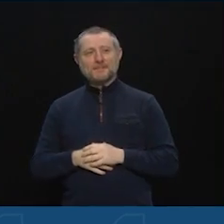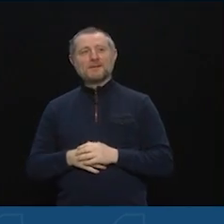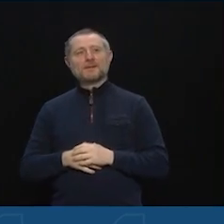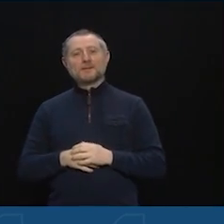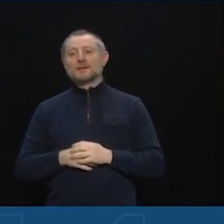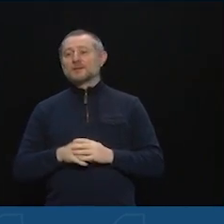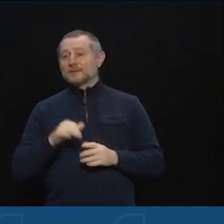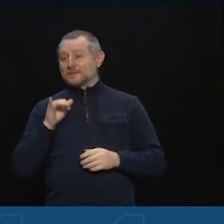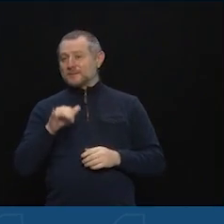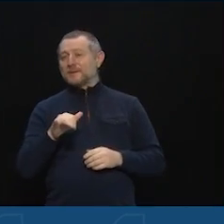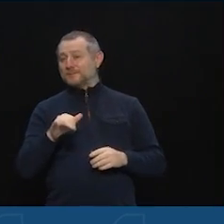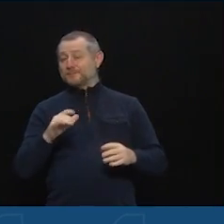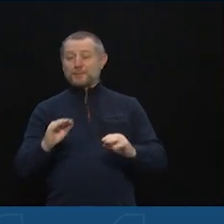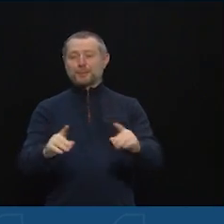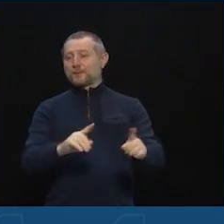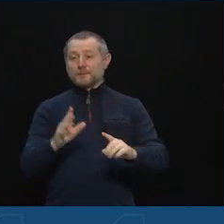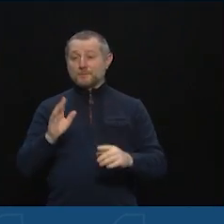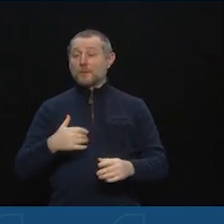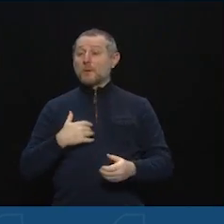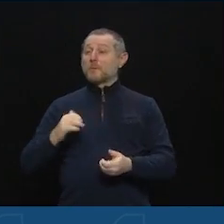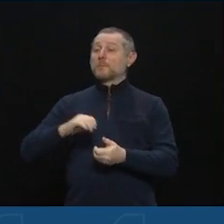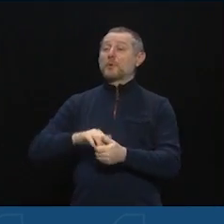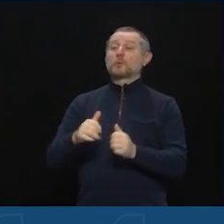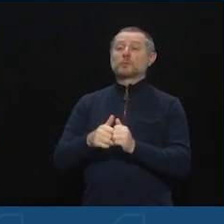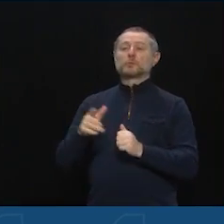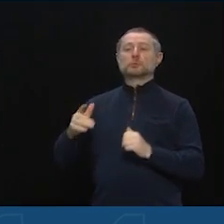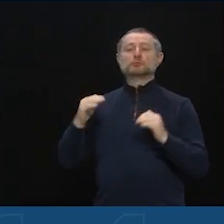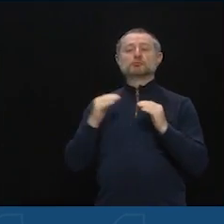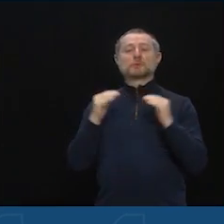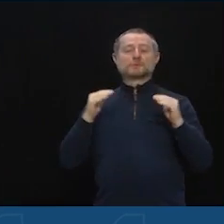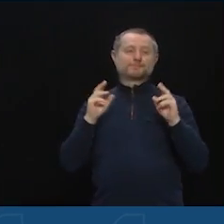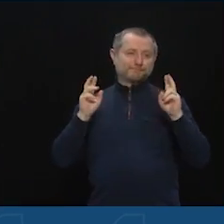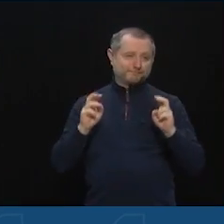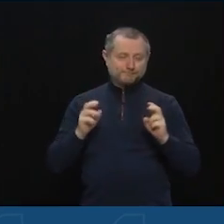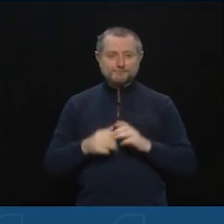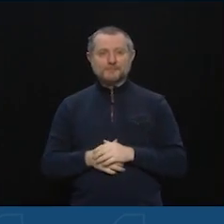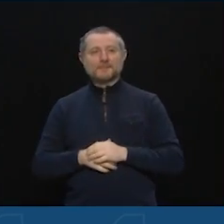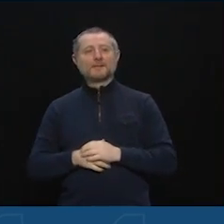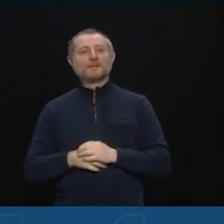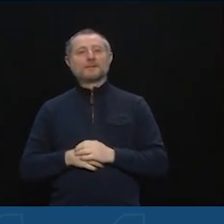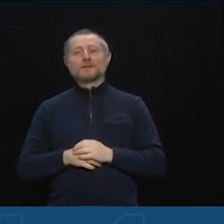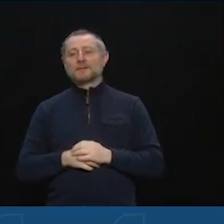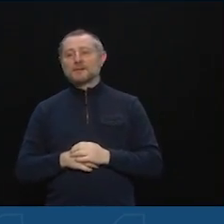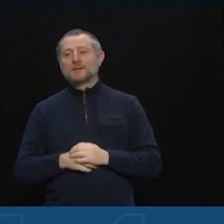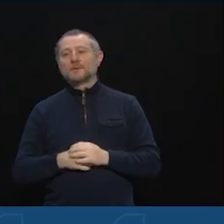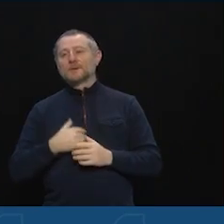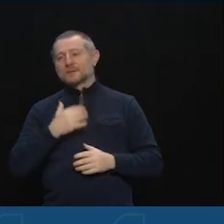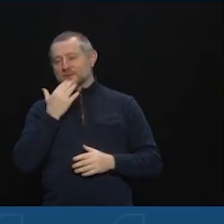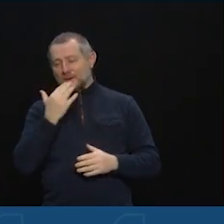our partner in justice. I love that. Thank you, Senator.